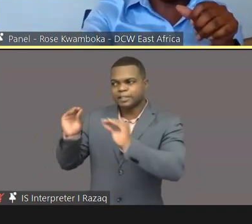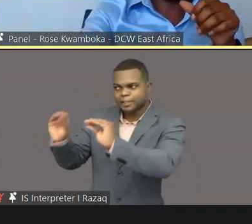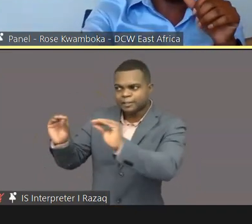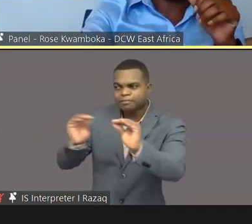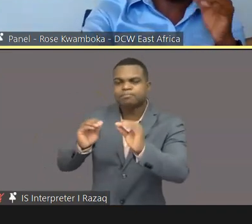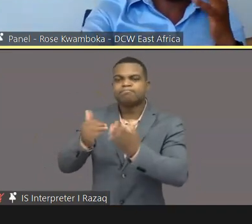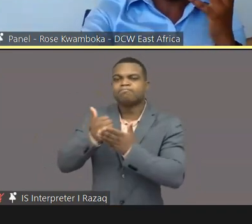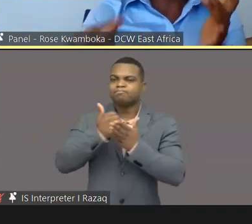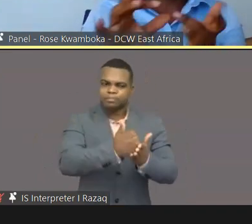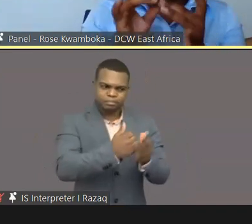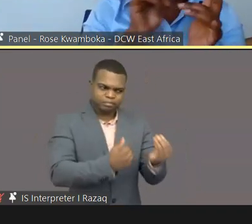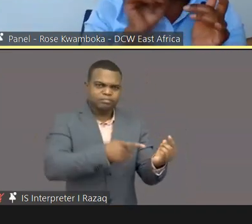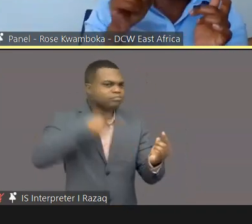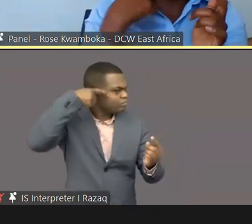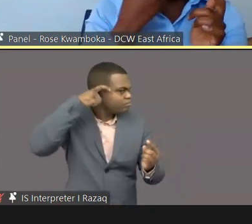their children,